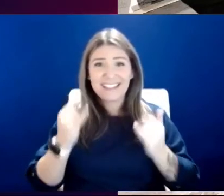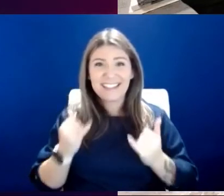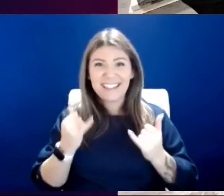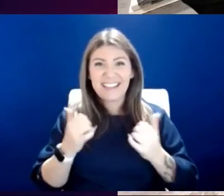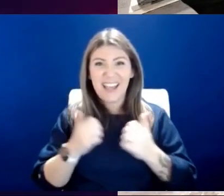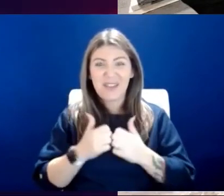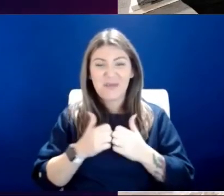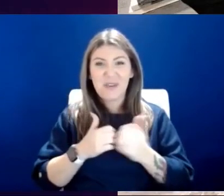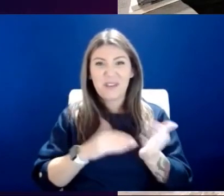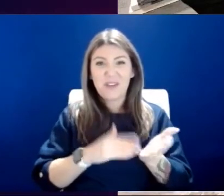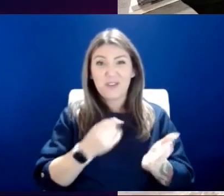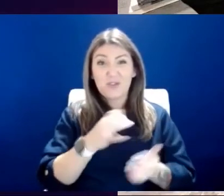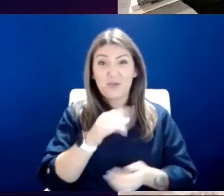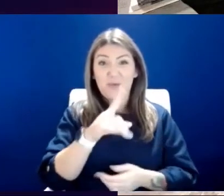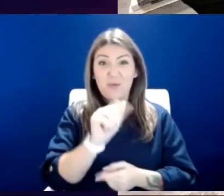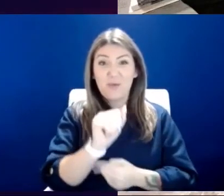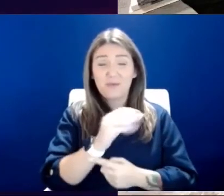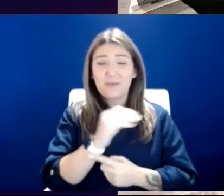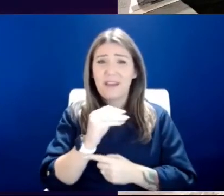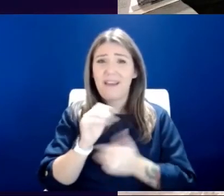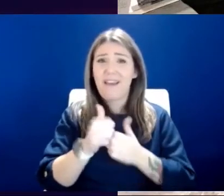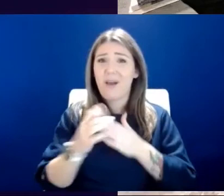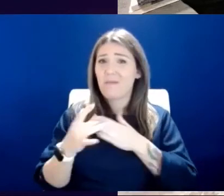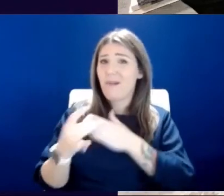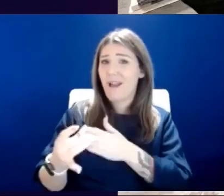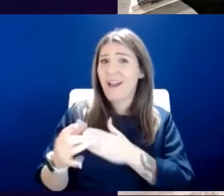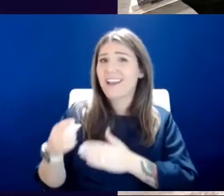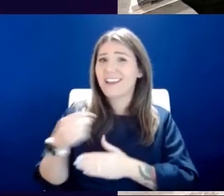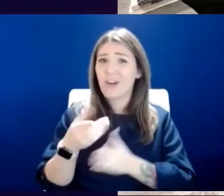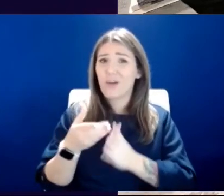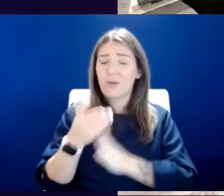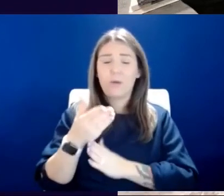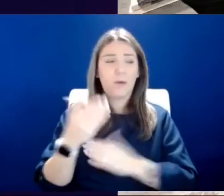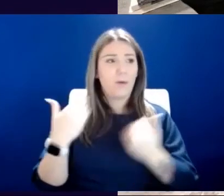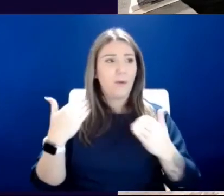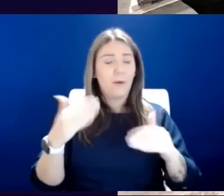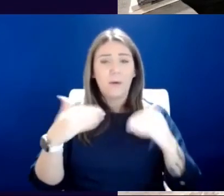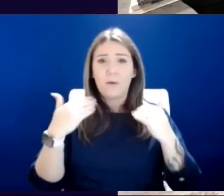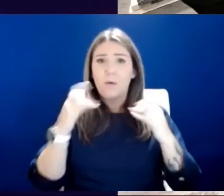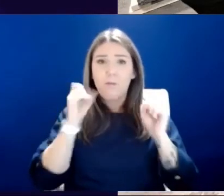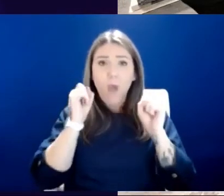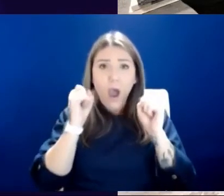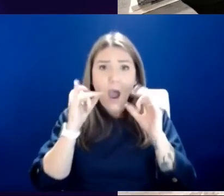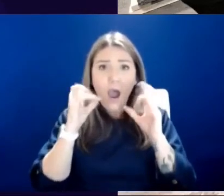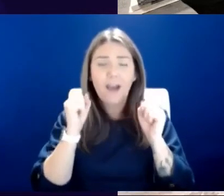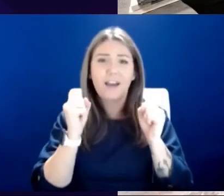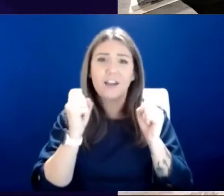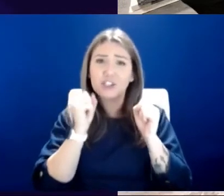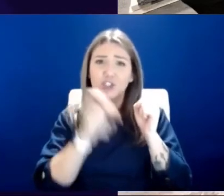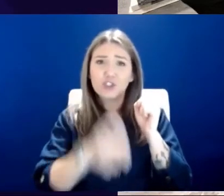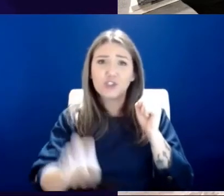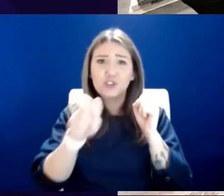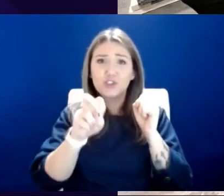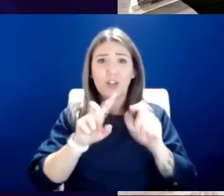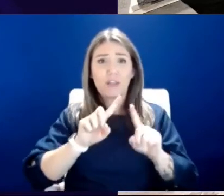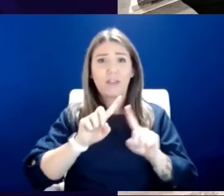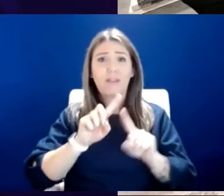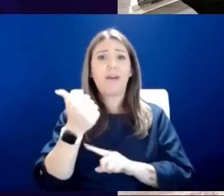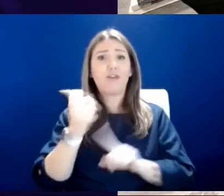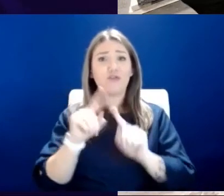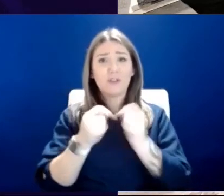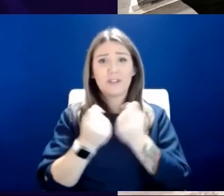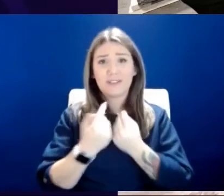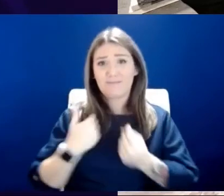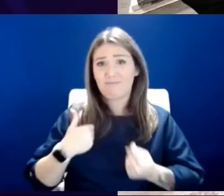how he helped guide Gary through this unbelievable journey. The other team members who are working on the